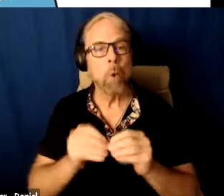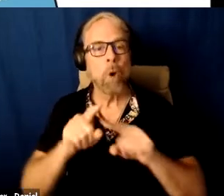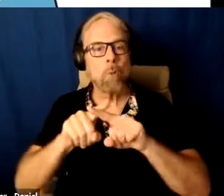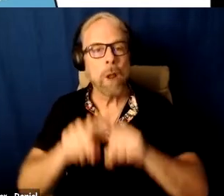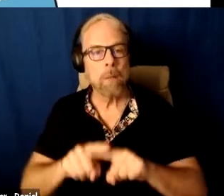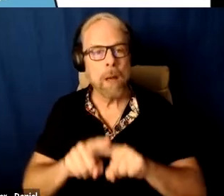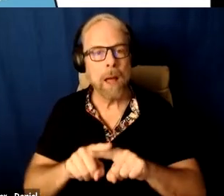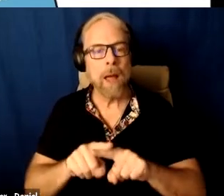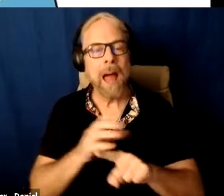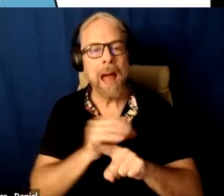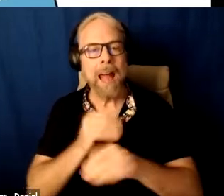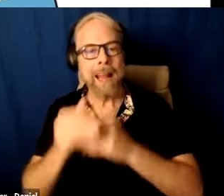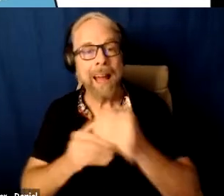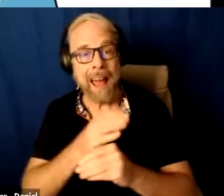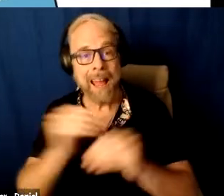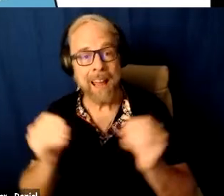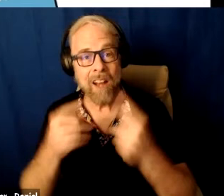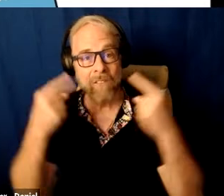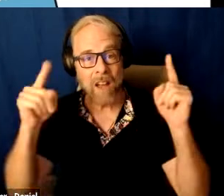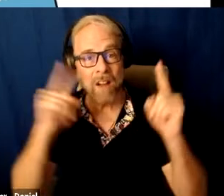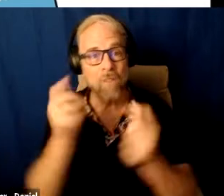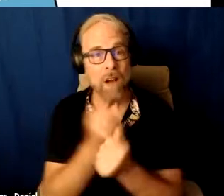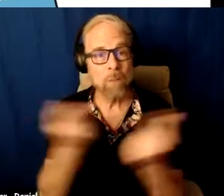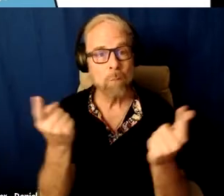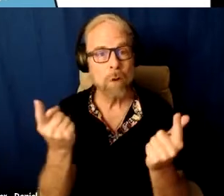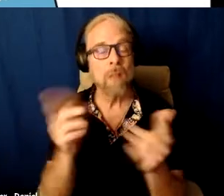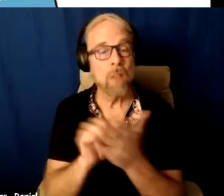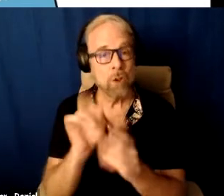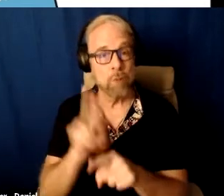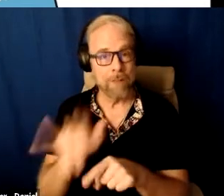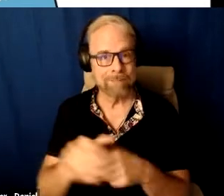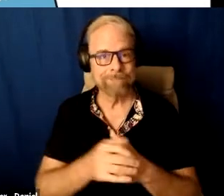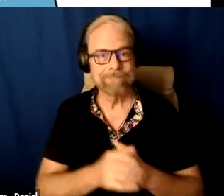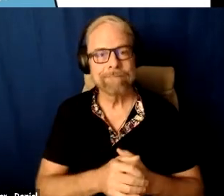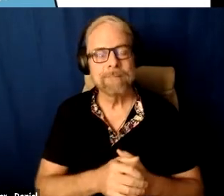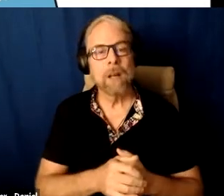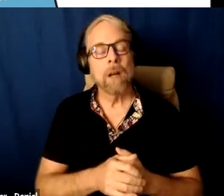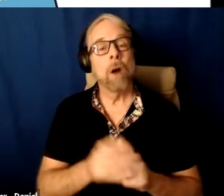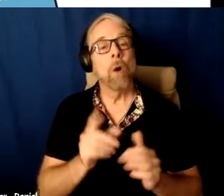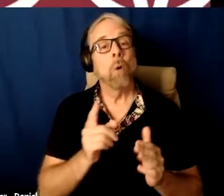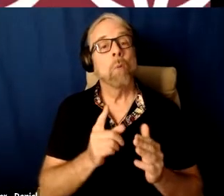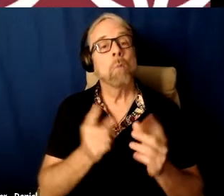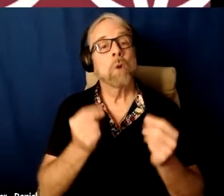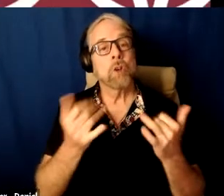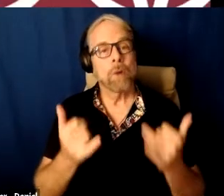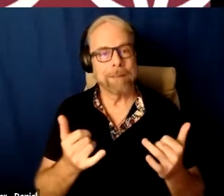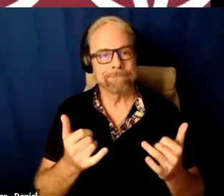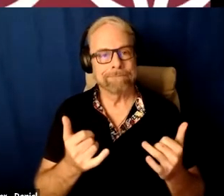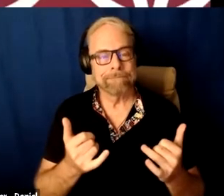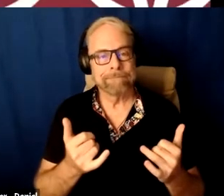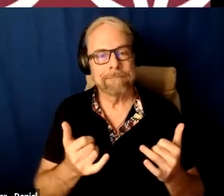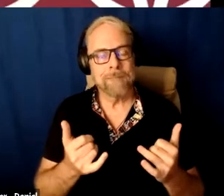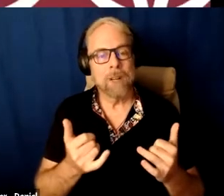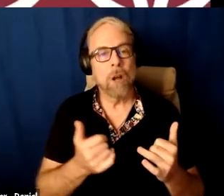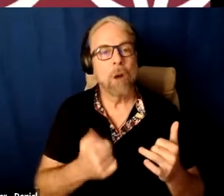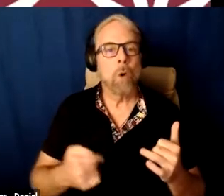kind and effective for everyone who needs it. So what we're going to do at this point is that we're